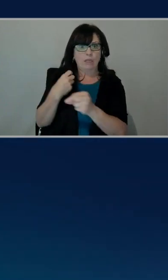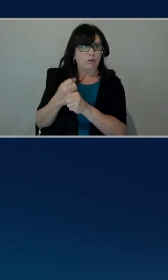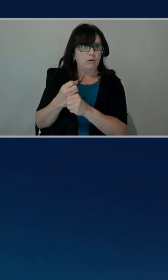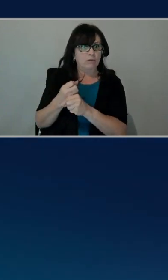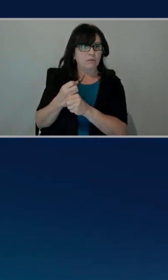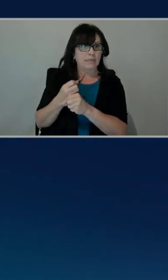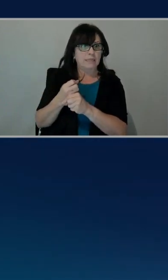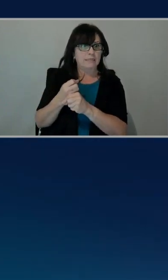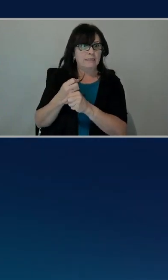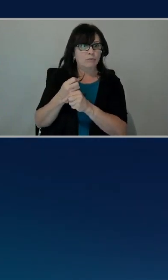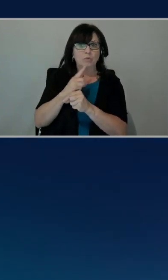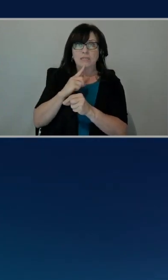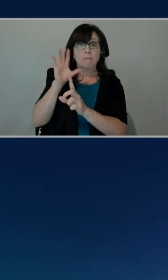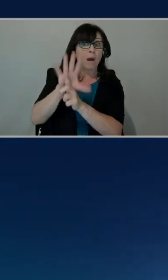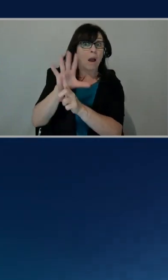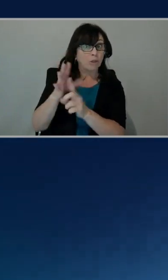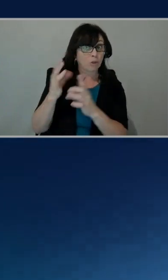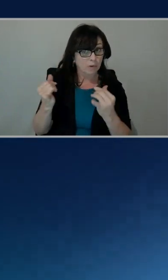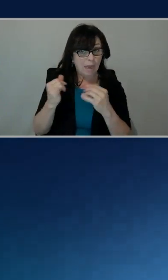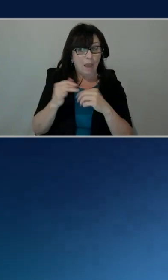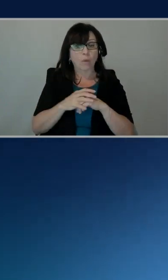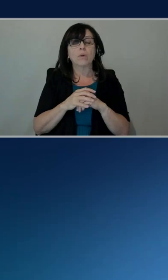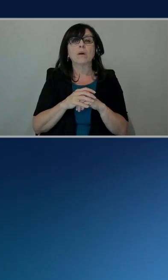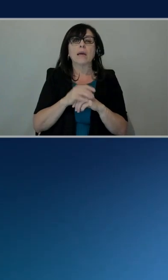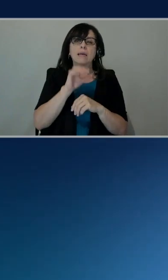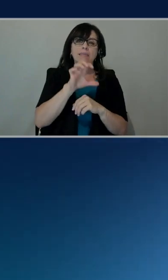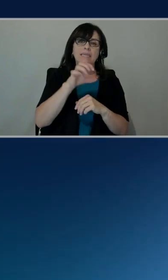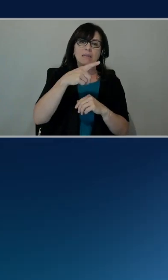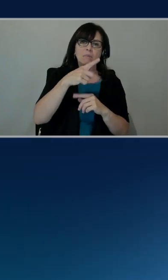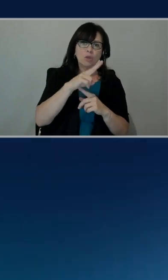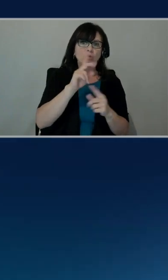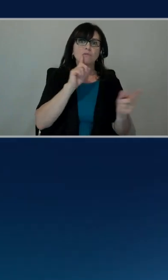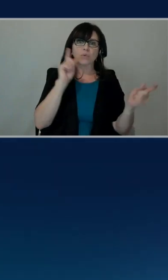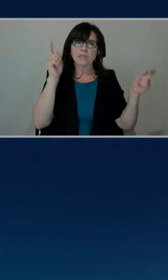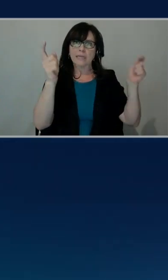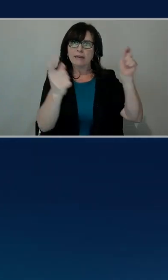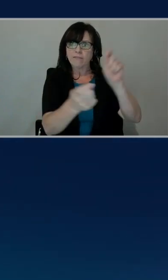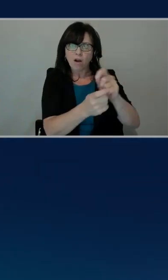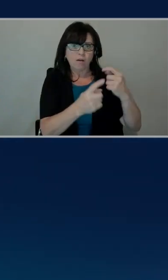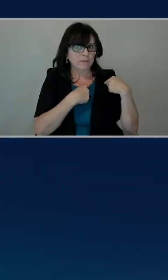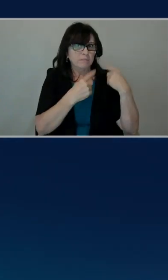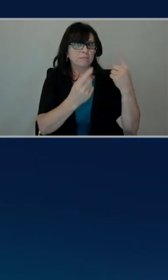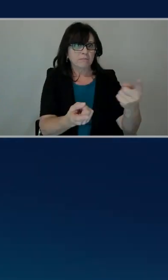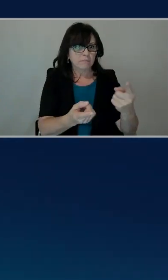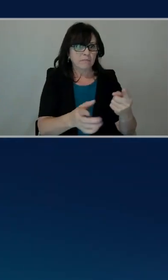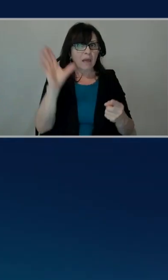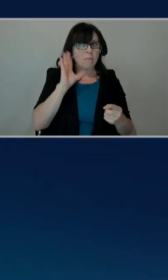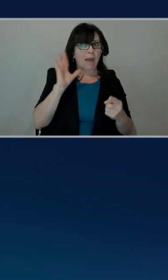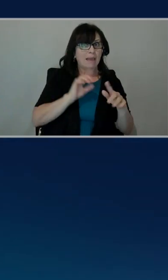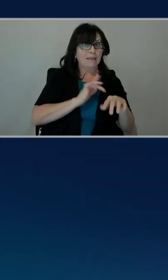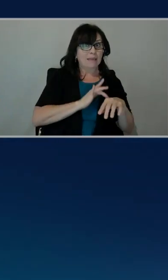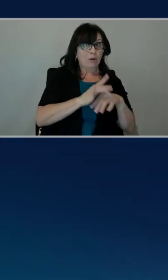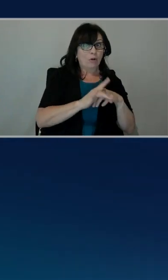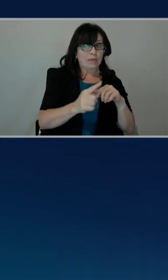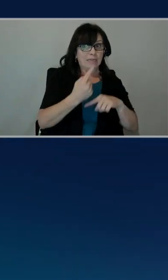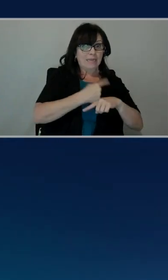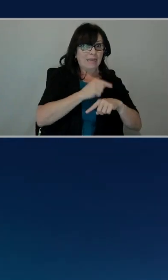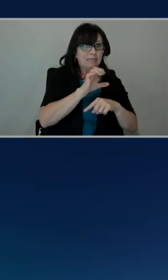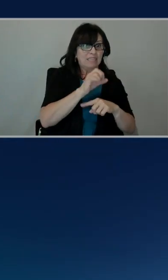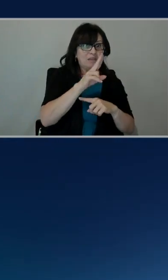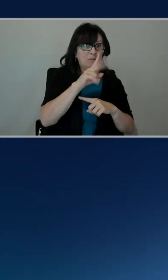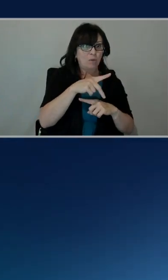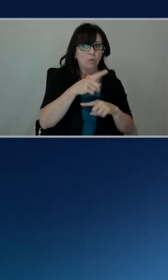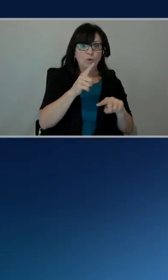now, and it's very popular. And CPUs have evolved a lot over that time, right? Back in the very early days, a CPU didn't even do floating point math.